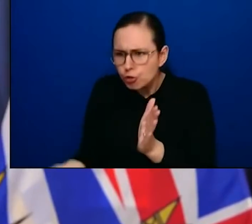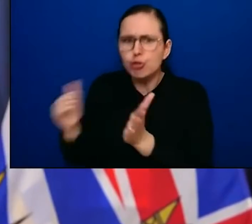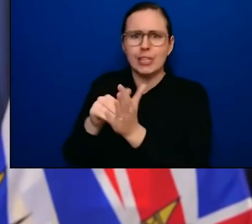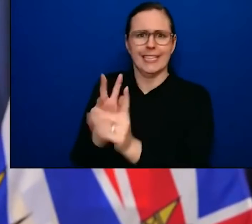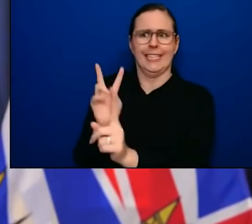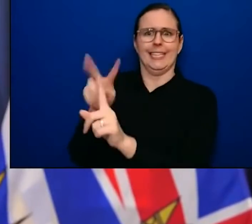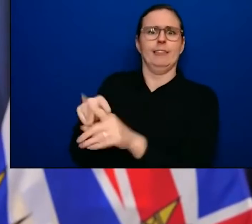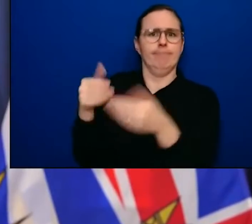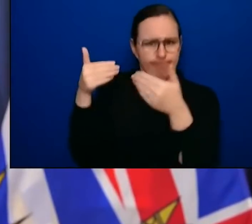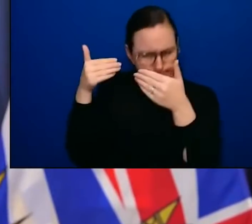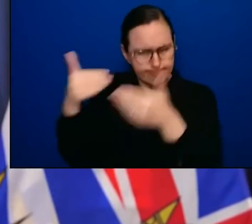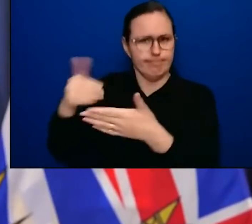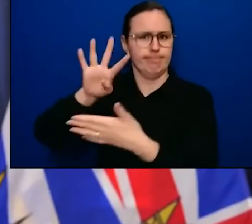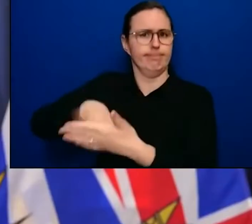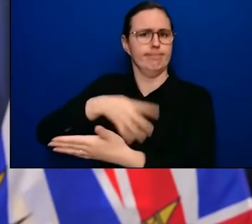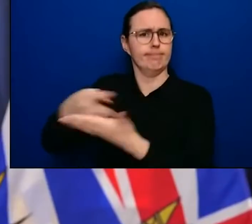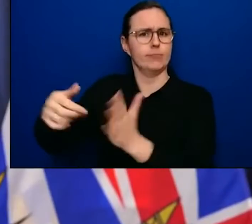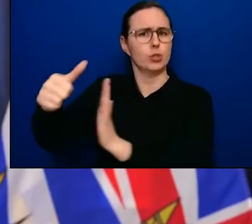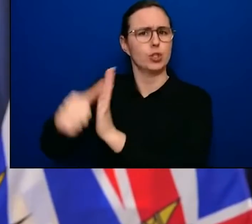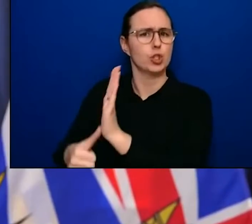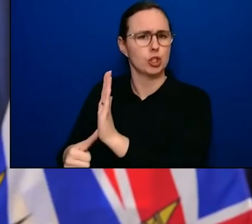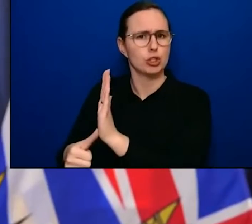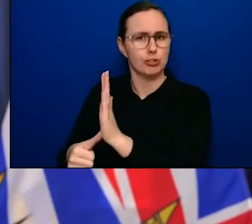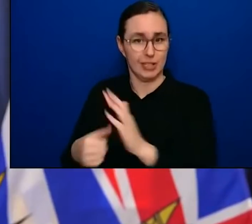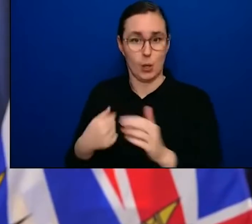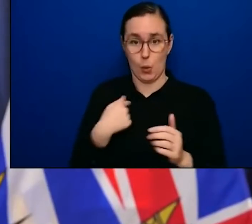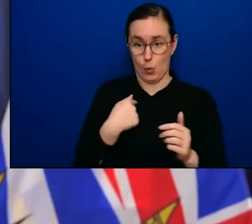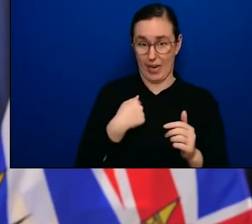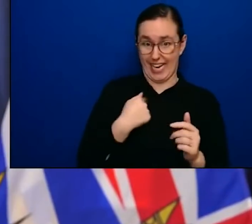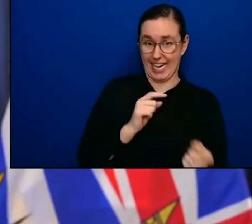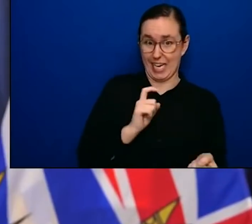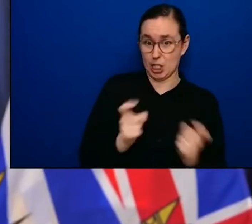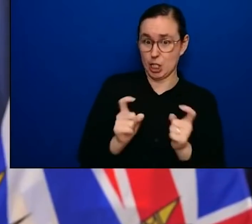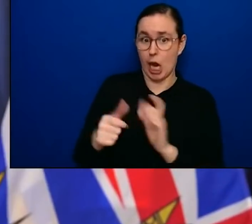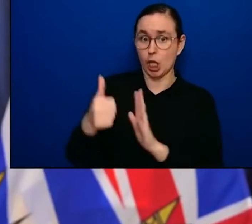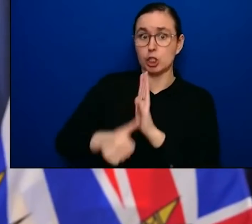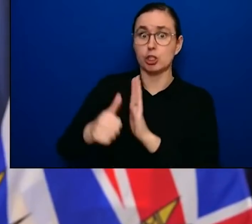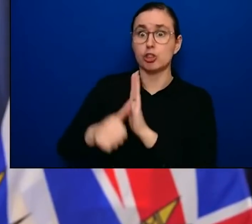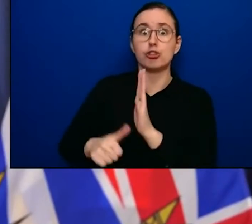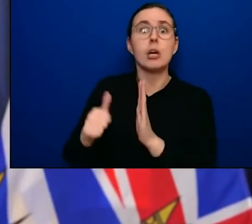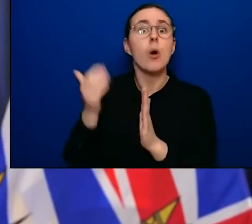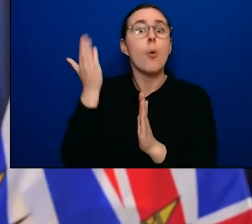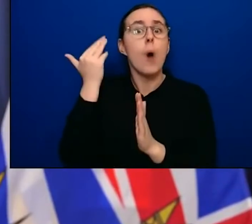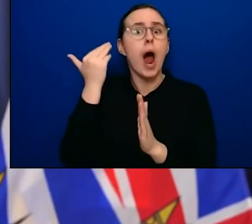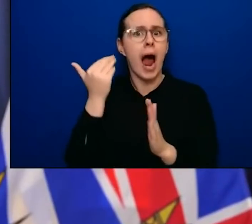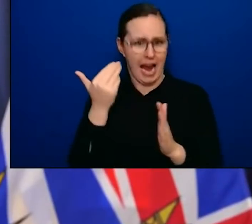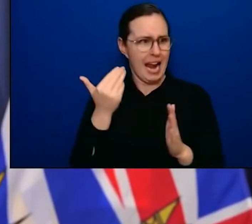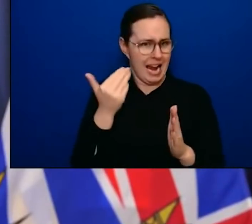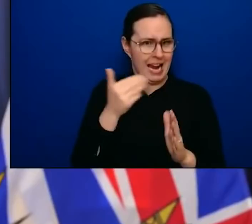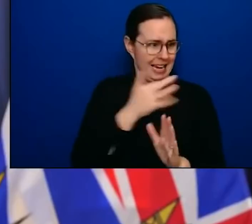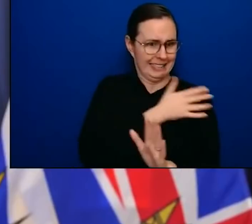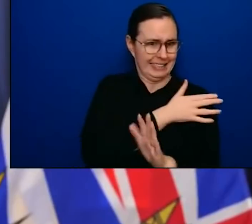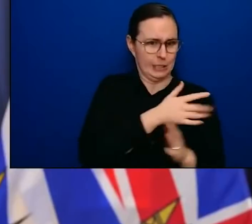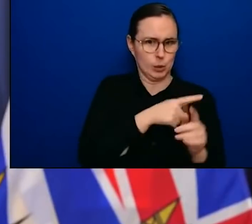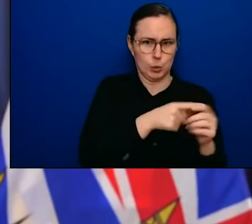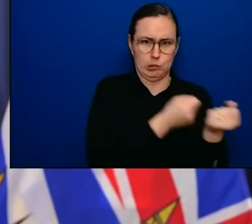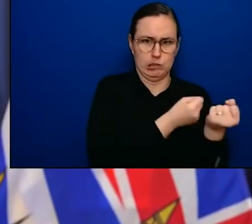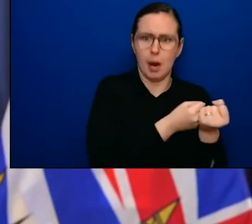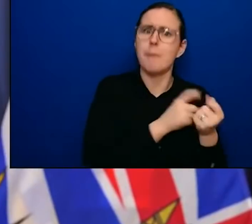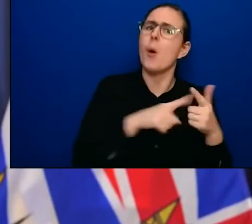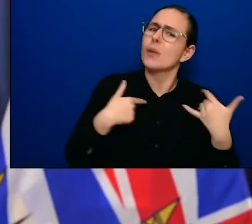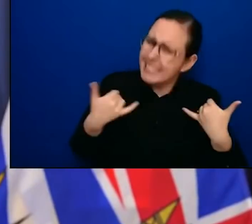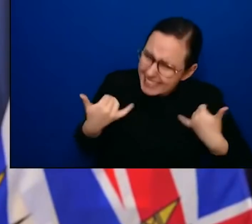the way we deliver surgeries to get more patients their surgeries faster. As we've reported in weekly updates since then, despite